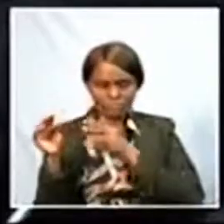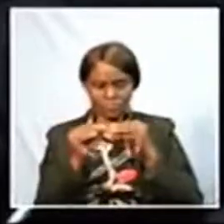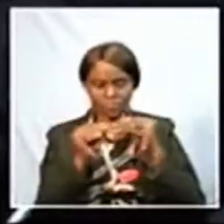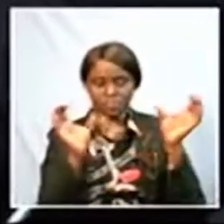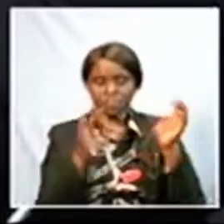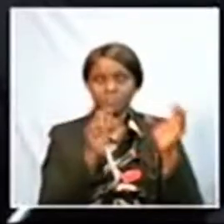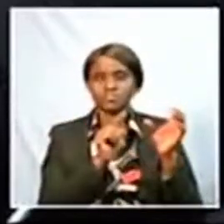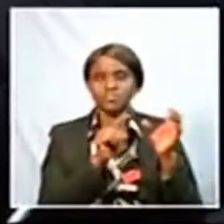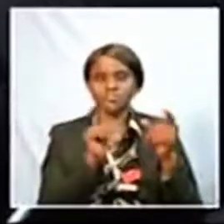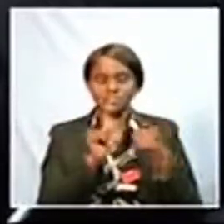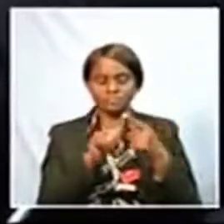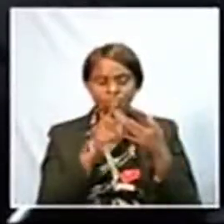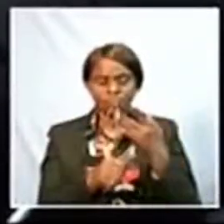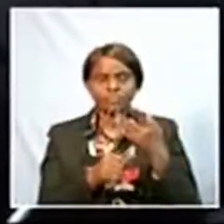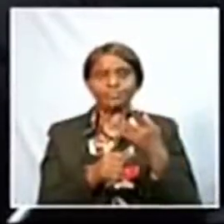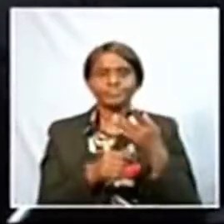to